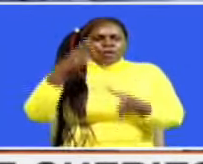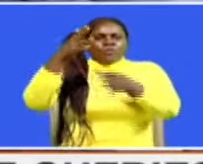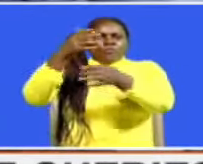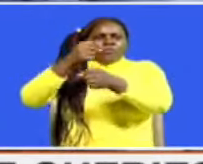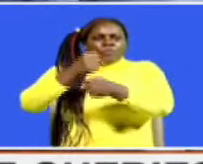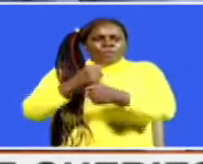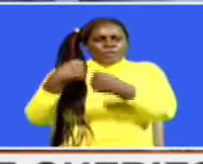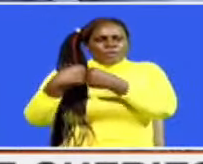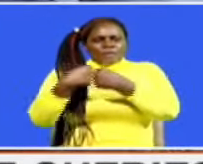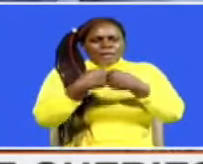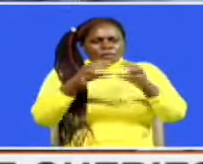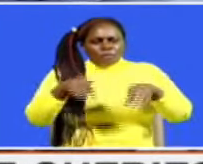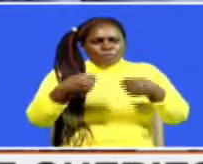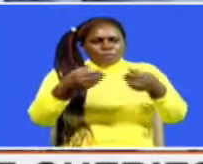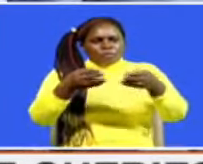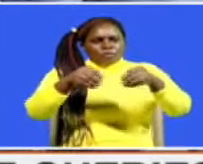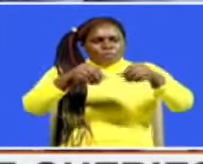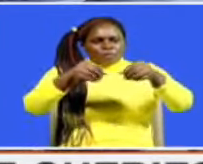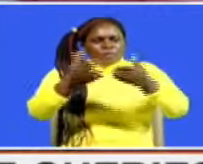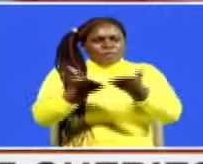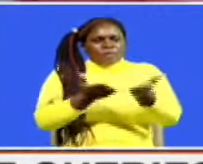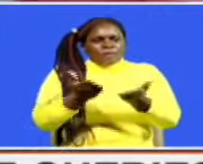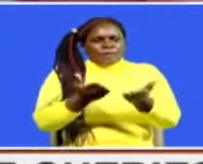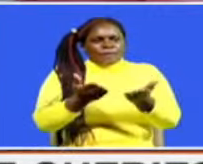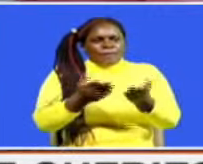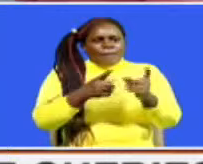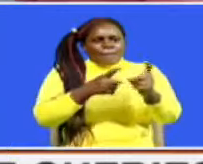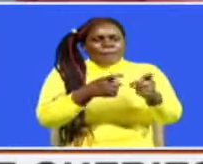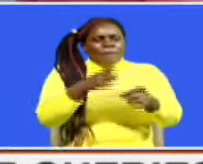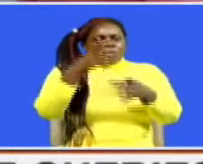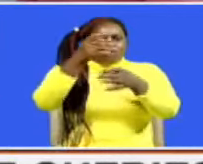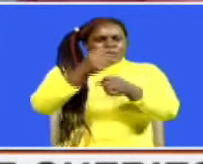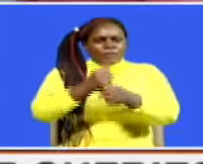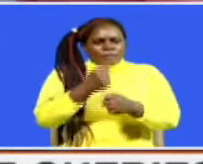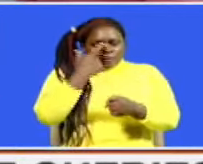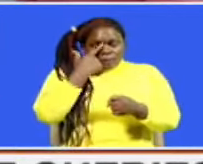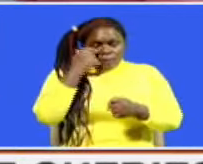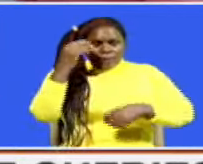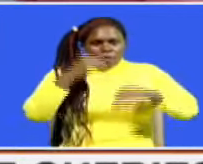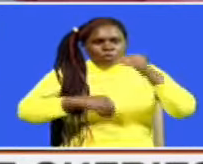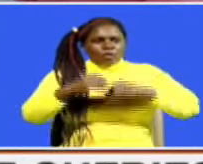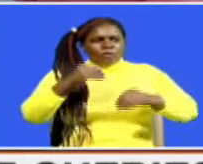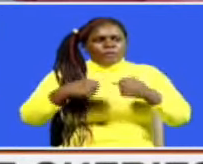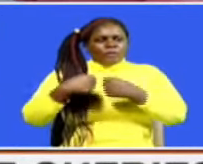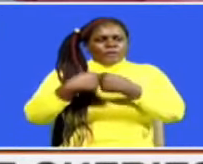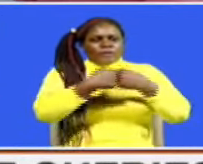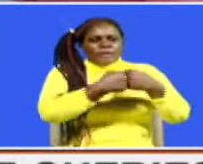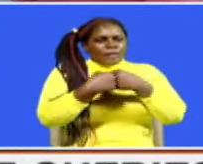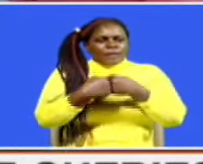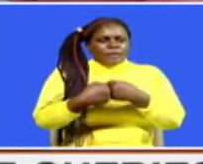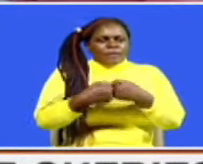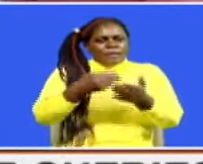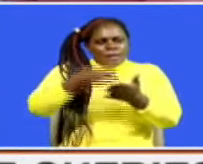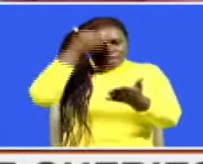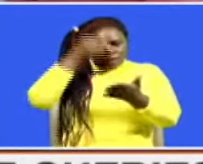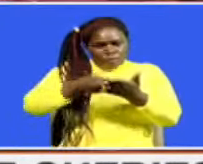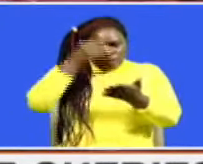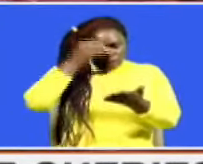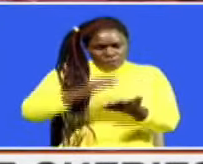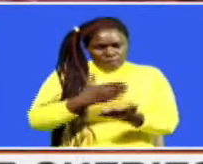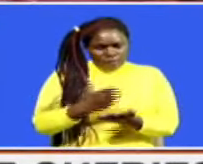is struggling to provide quality services to teachers, accusing the company of contributing to the challenges facing the education